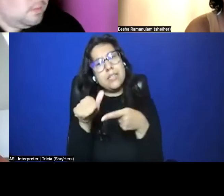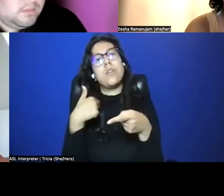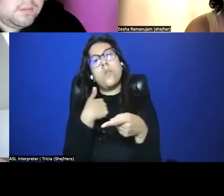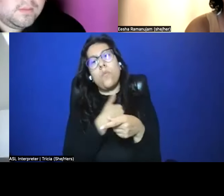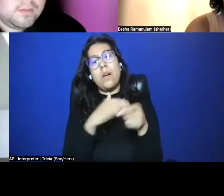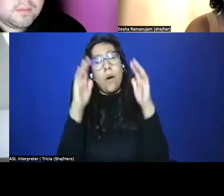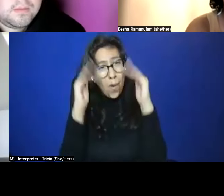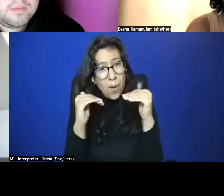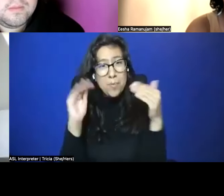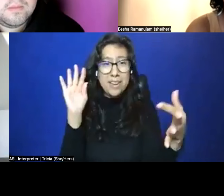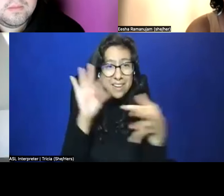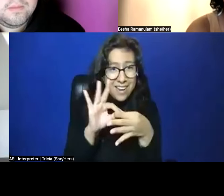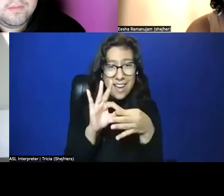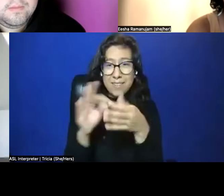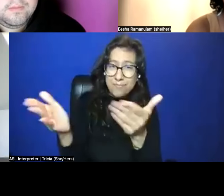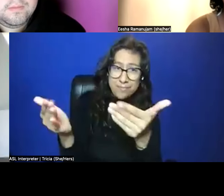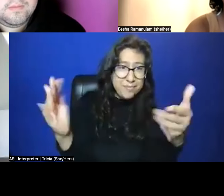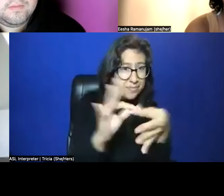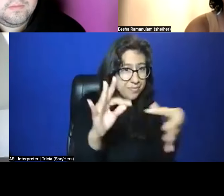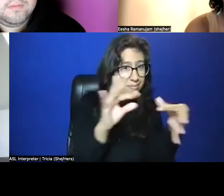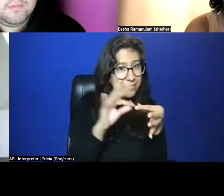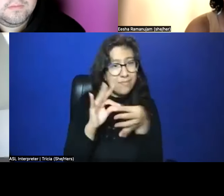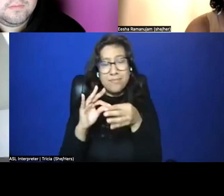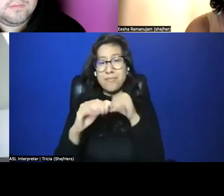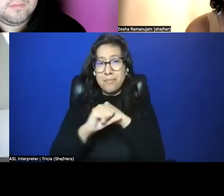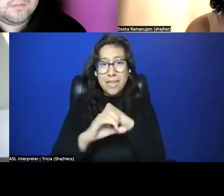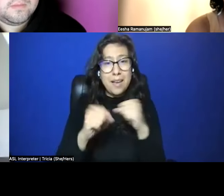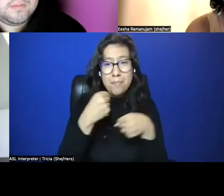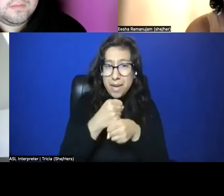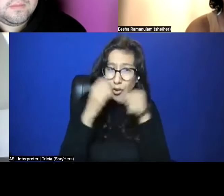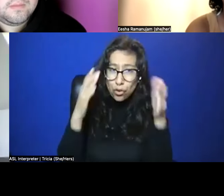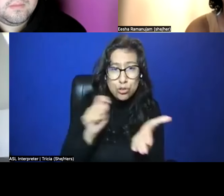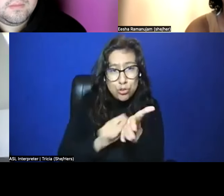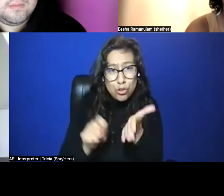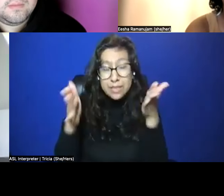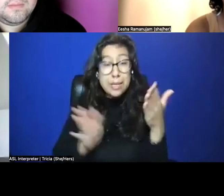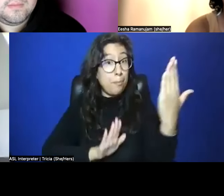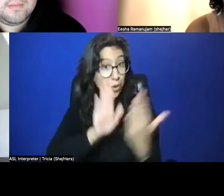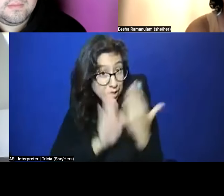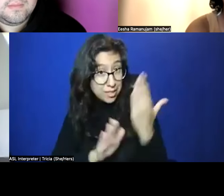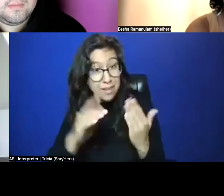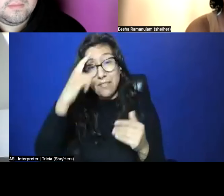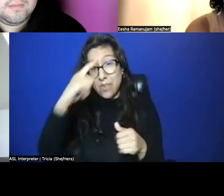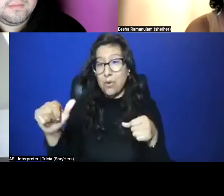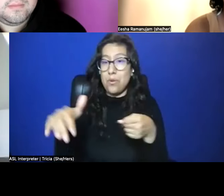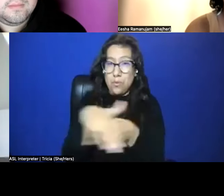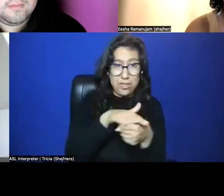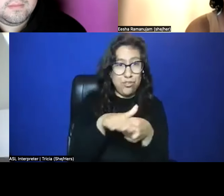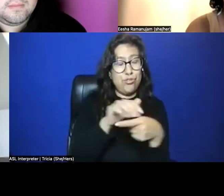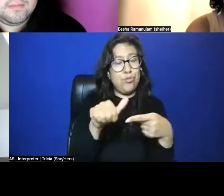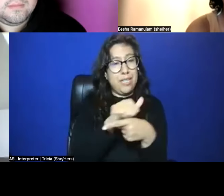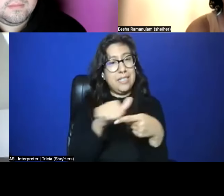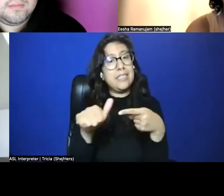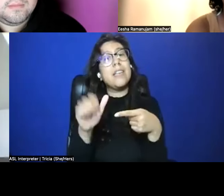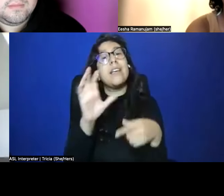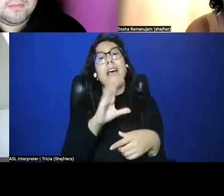hope to connect organizers, media makers, and journalists together in person for regional trainings. And I